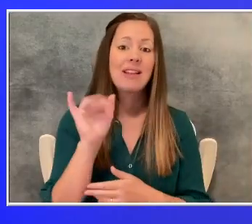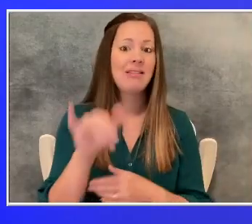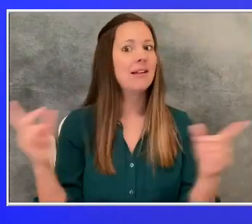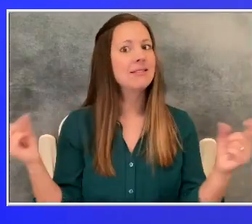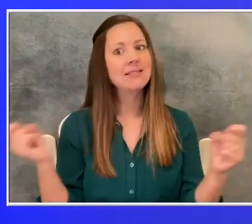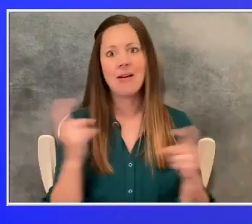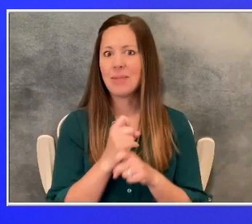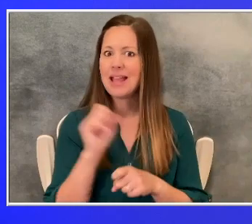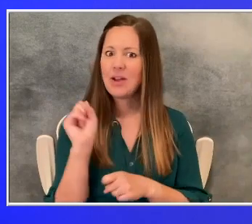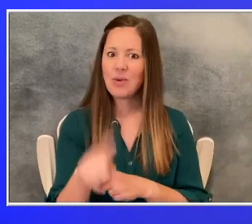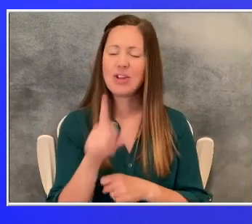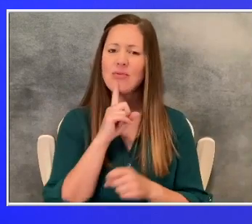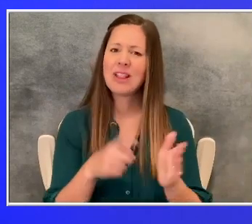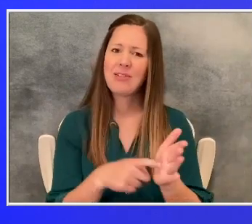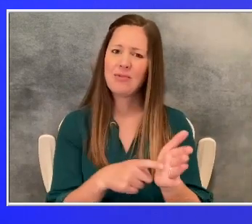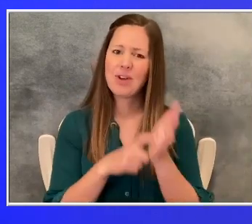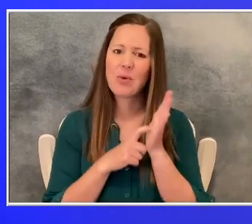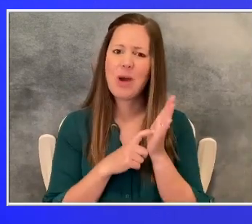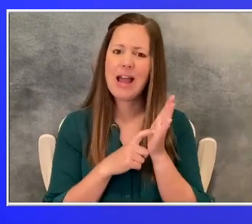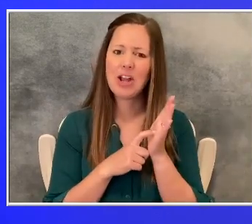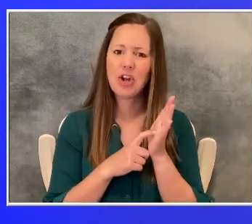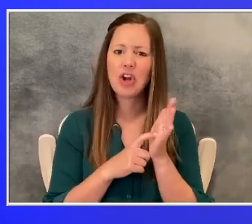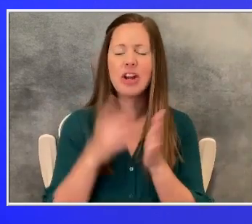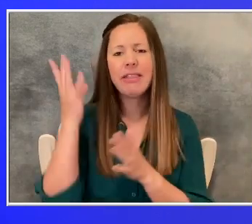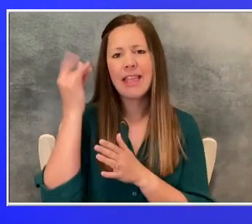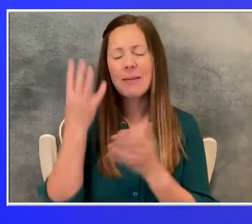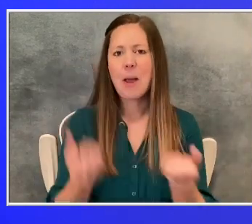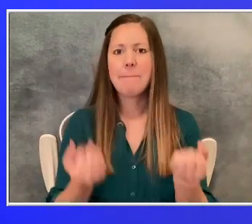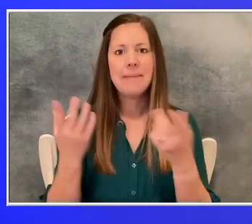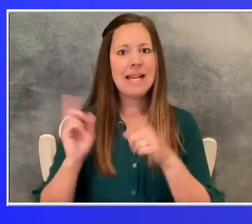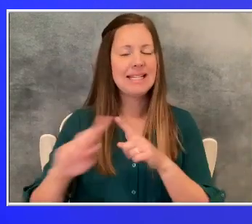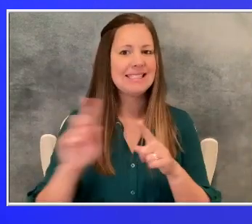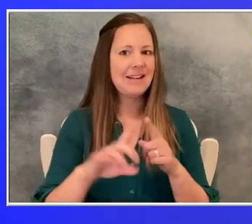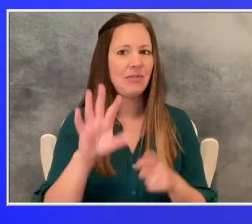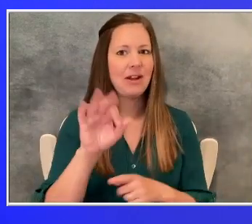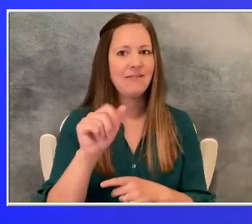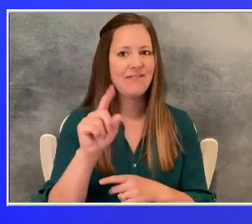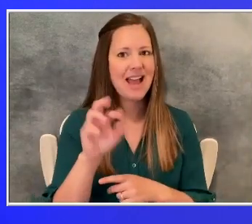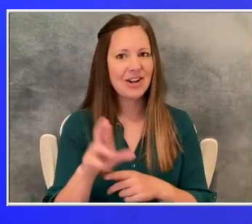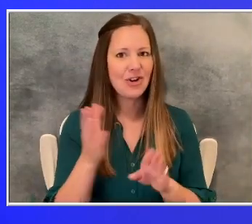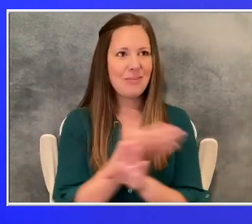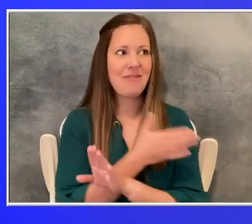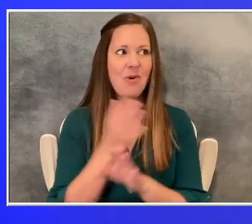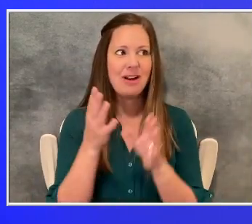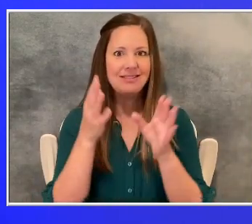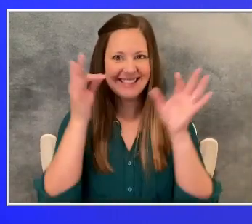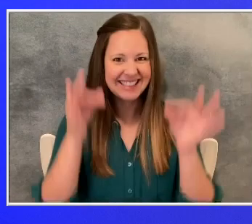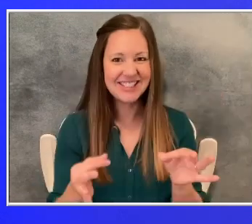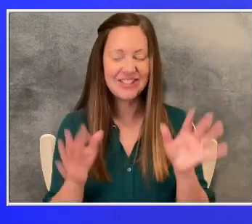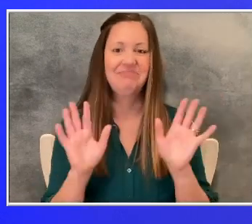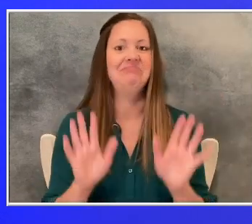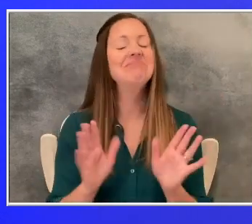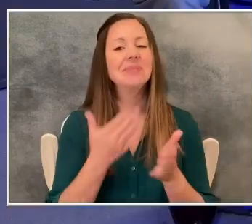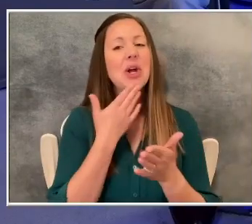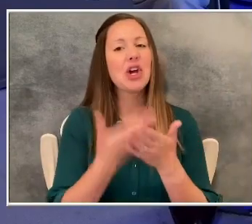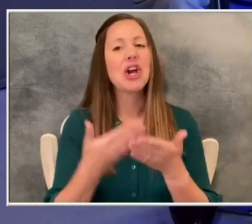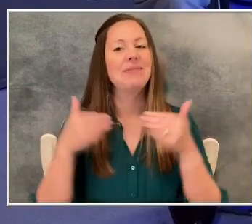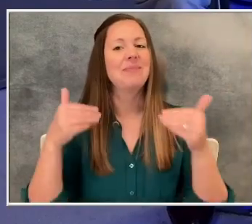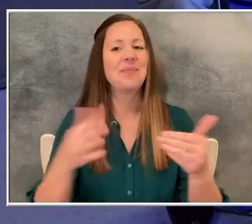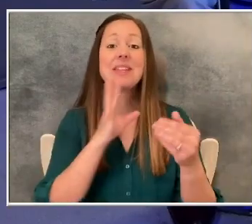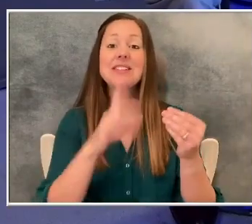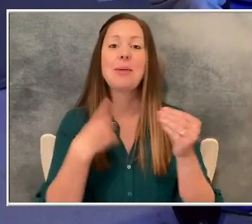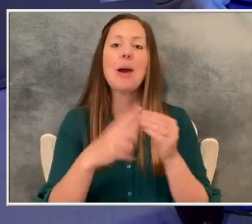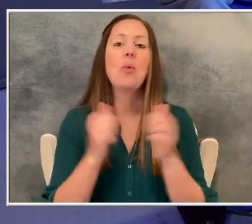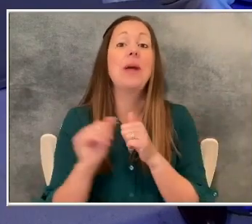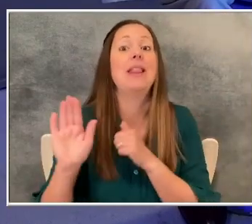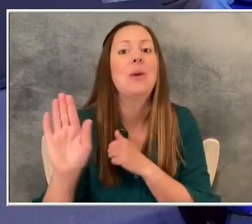that would require thinking about all kinds of factors before you made a final decision there, and that's a good conversation to have with your doctor. And a cardio scan is